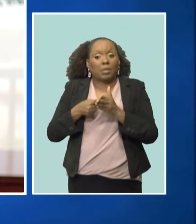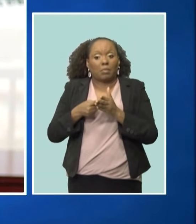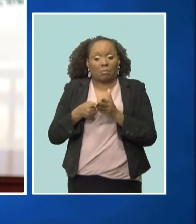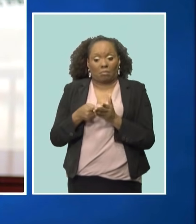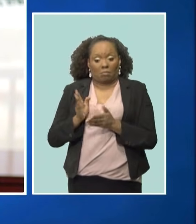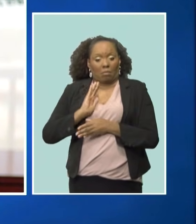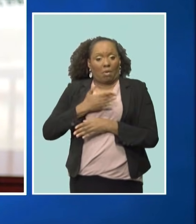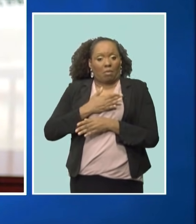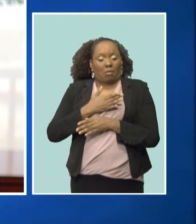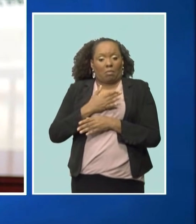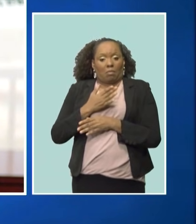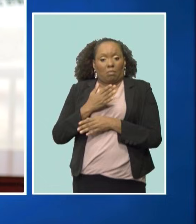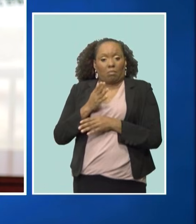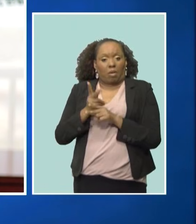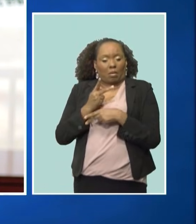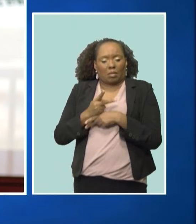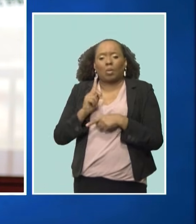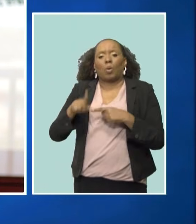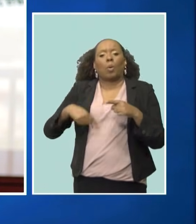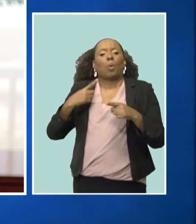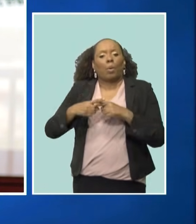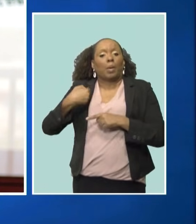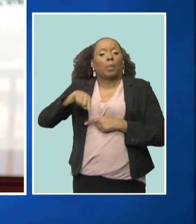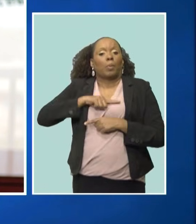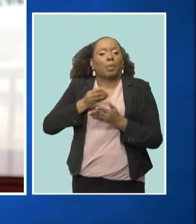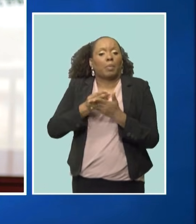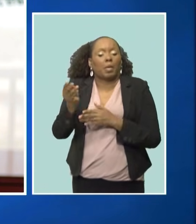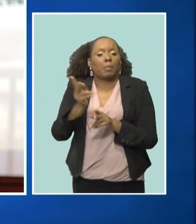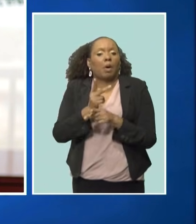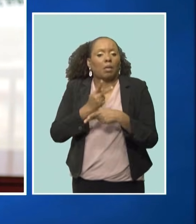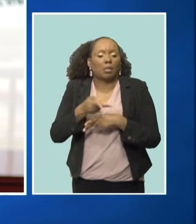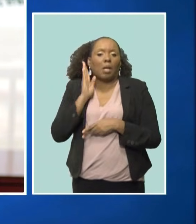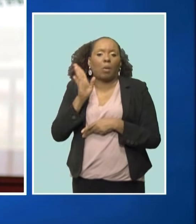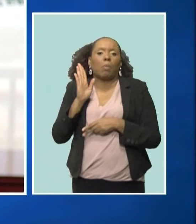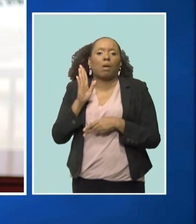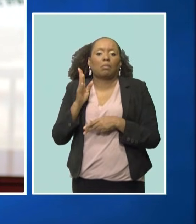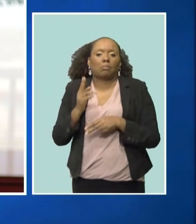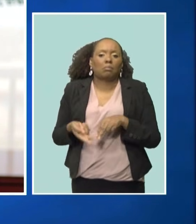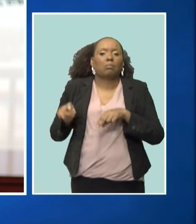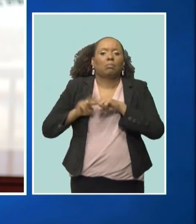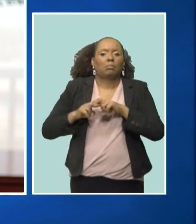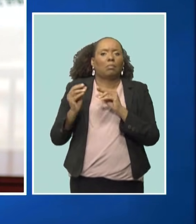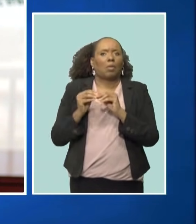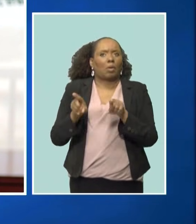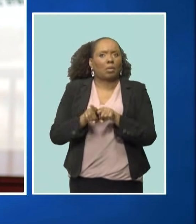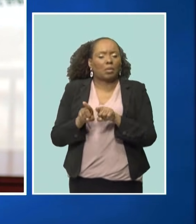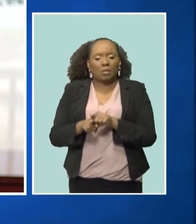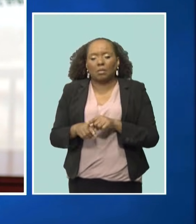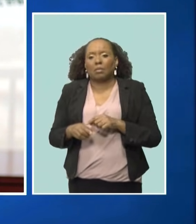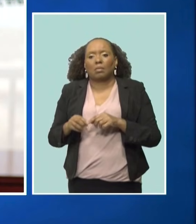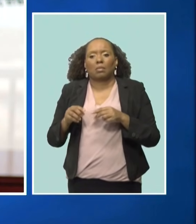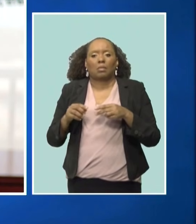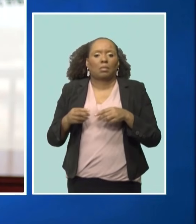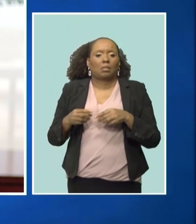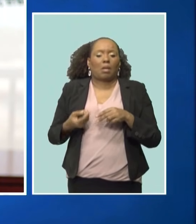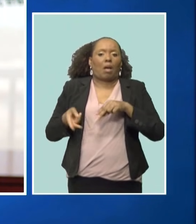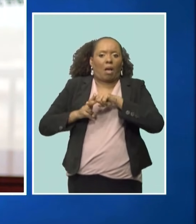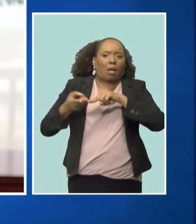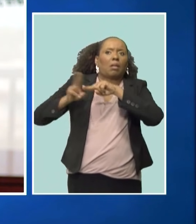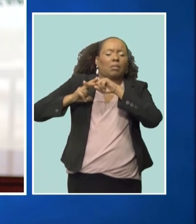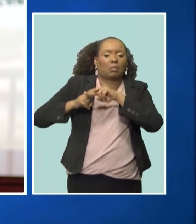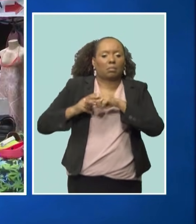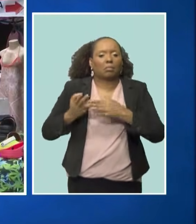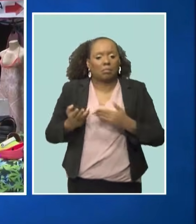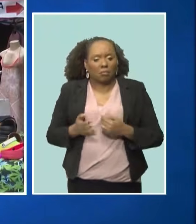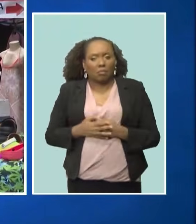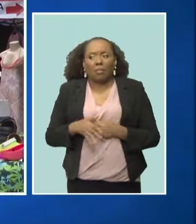have inflation over and above the tariffs, and we are going to import that inflation. So you're going to get that impact twice. He adds